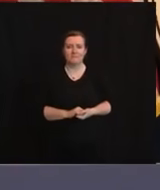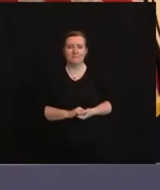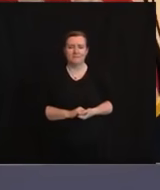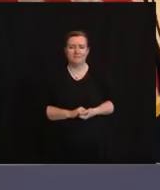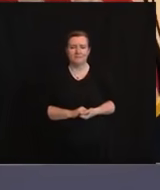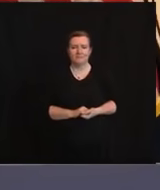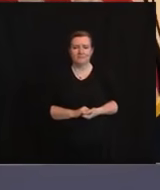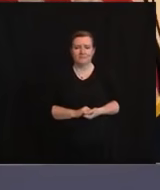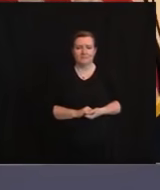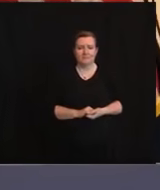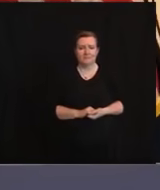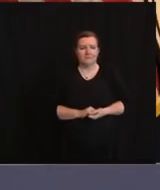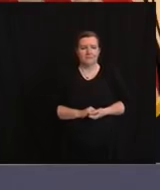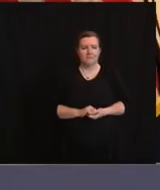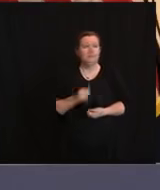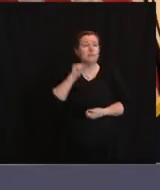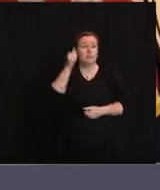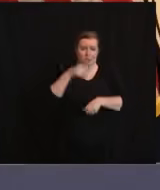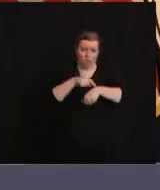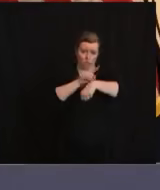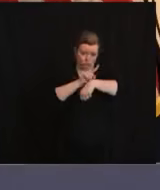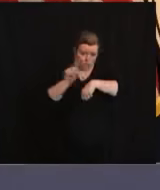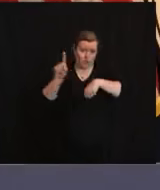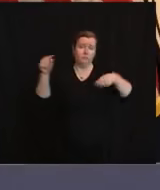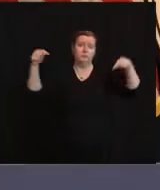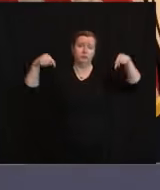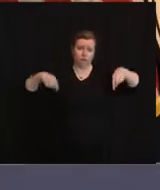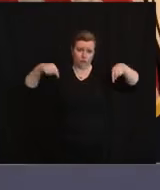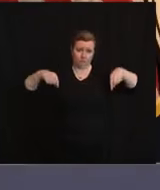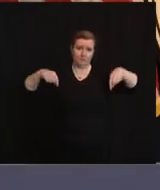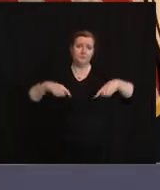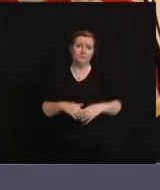Mahan, we're 1 o'clock tomorrow here.